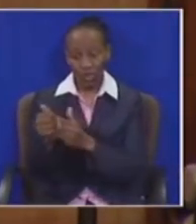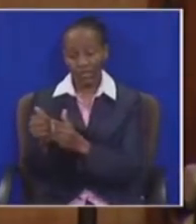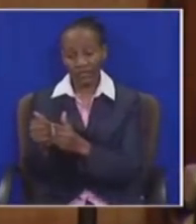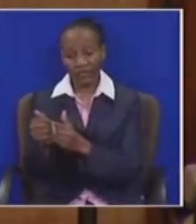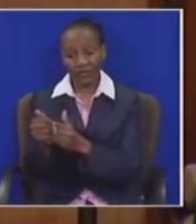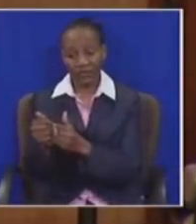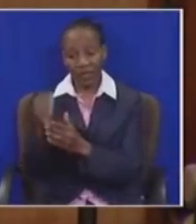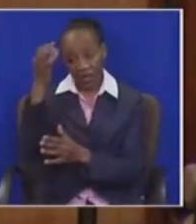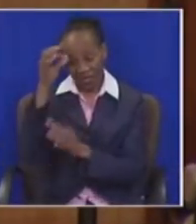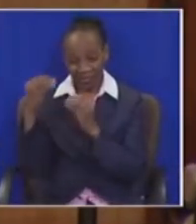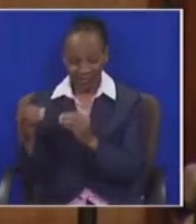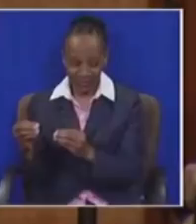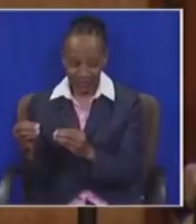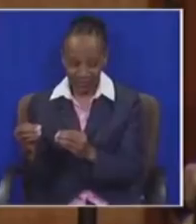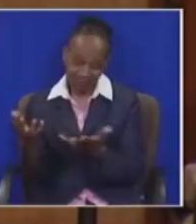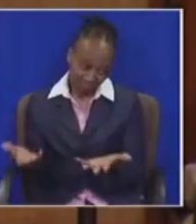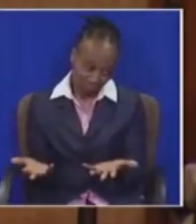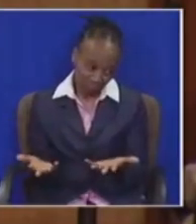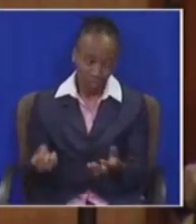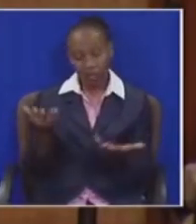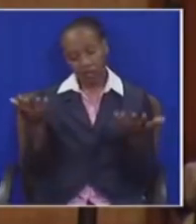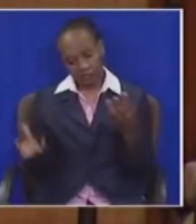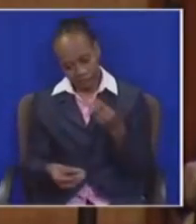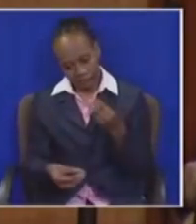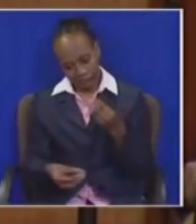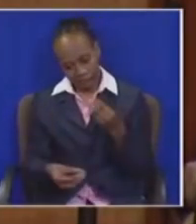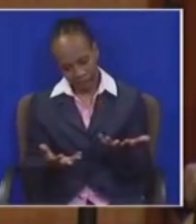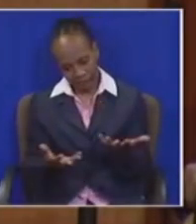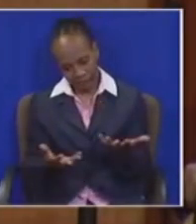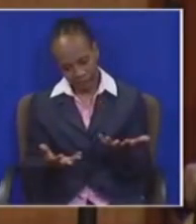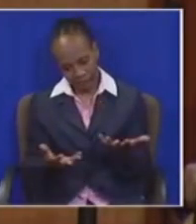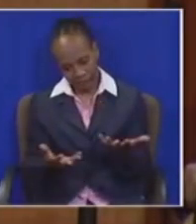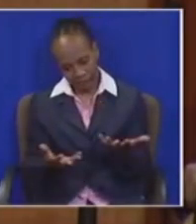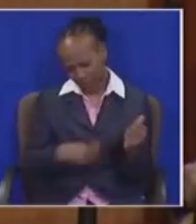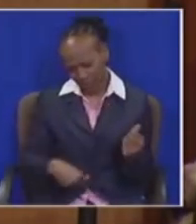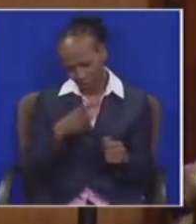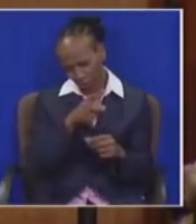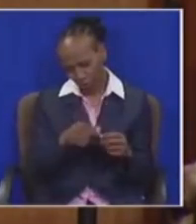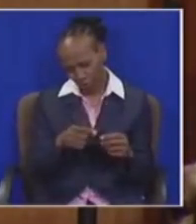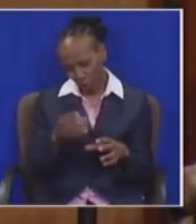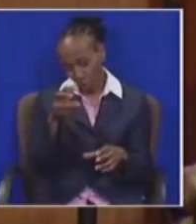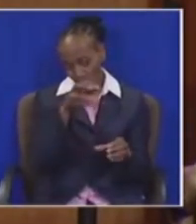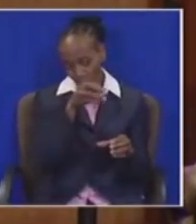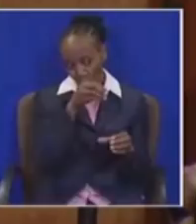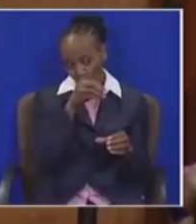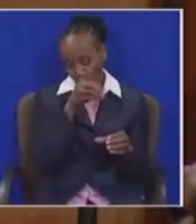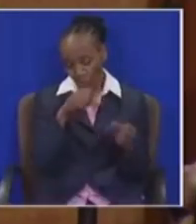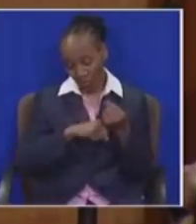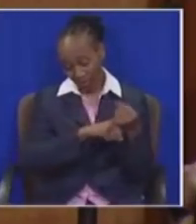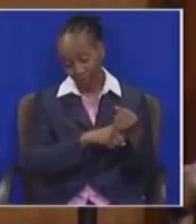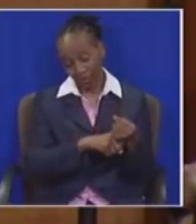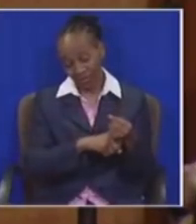business. So then, Honorable Deputy President, are you part of this incompetency? Have you endorsed